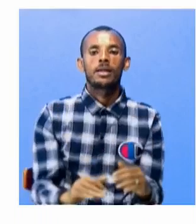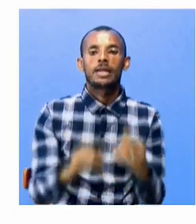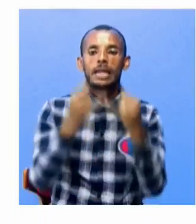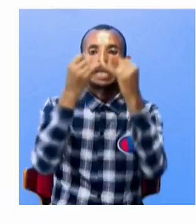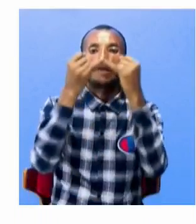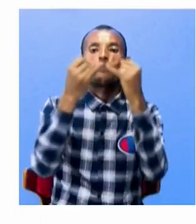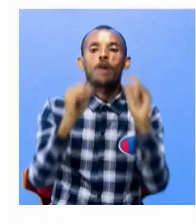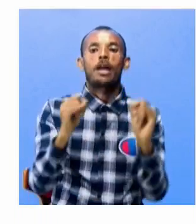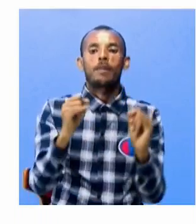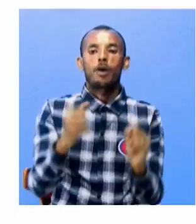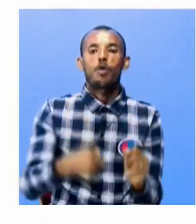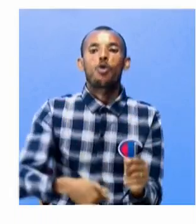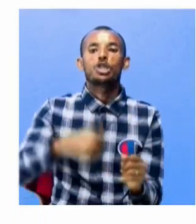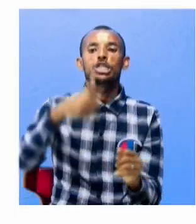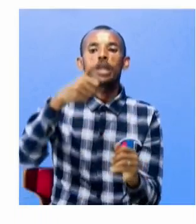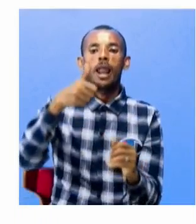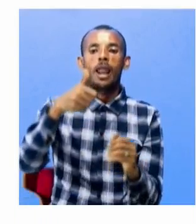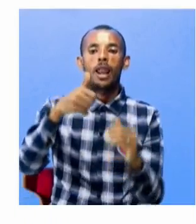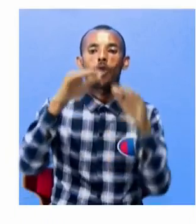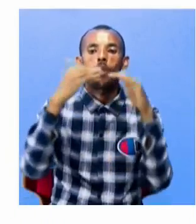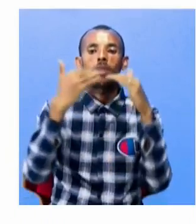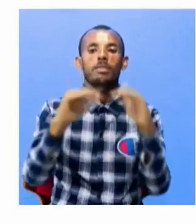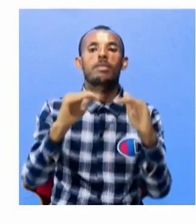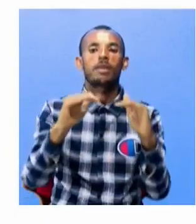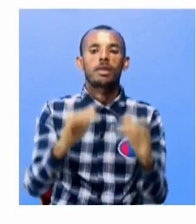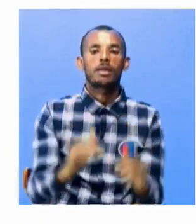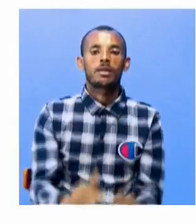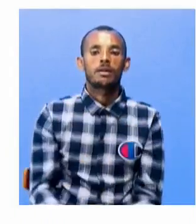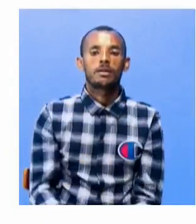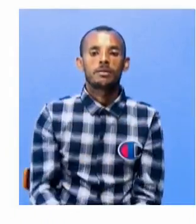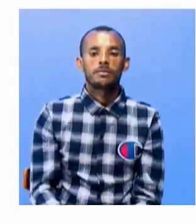divided by the original quantity.